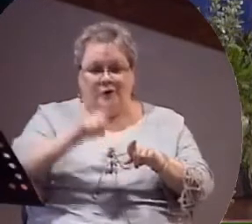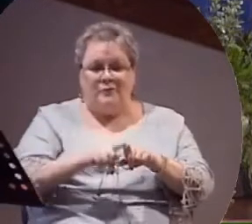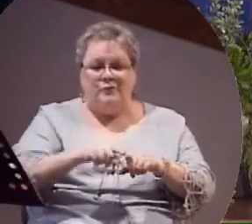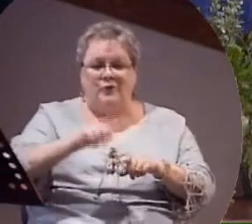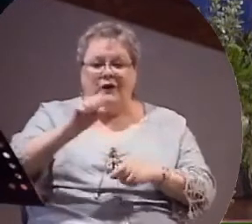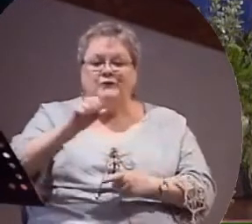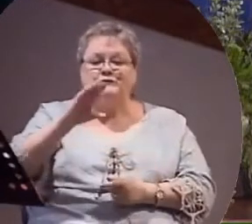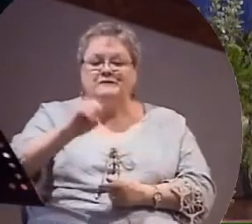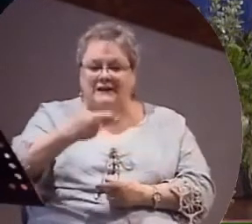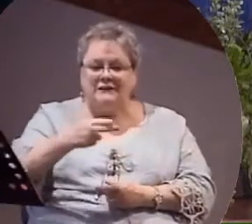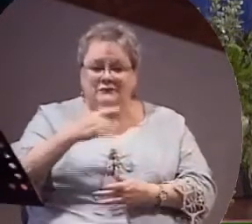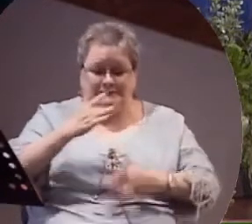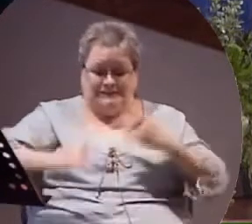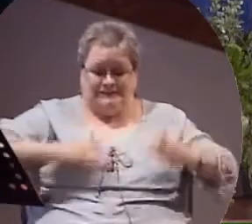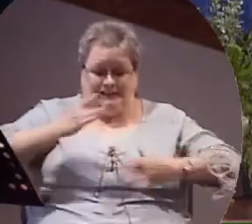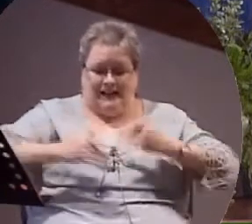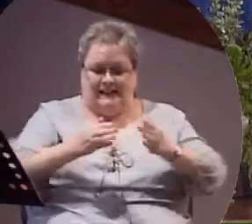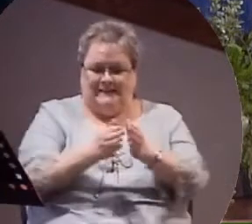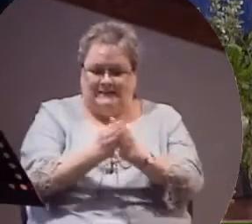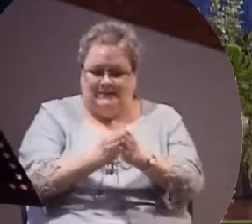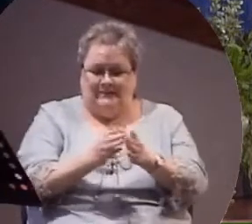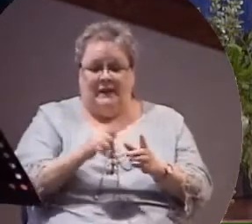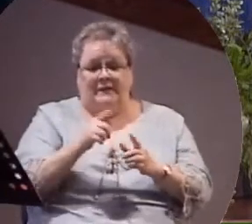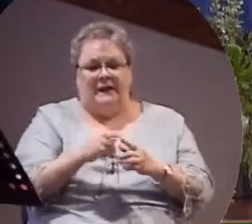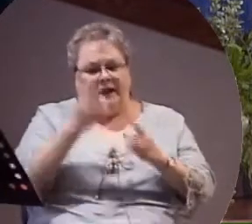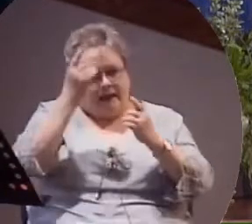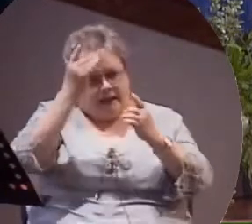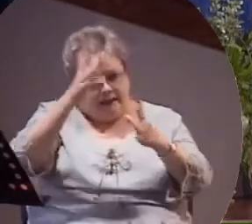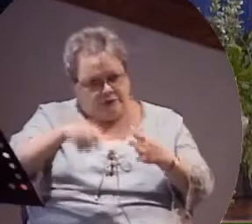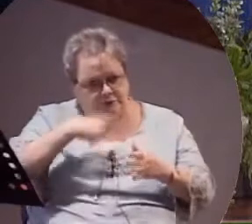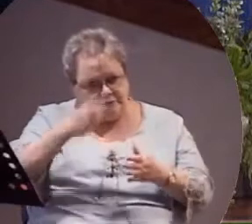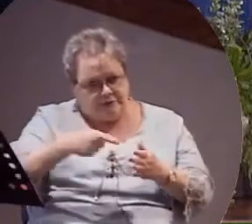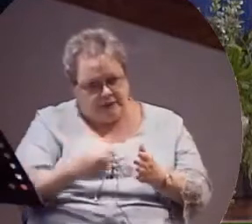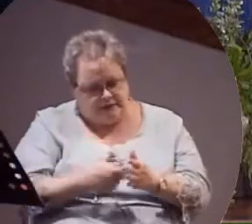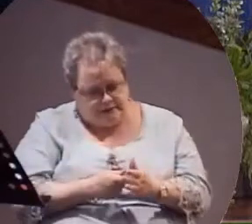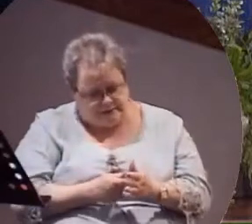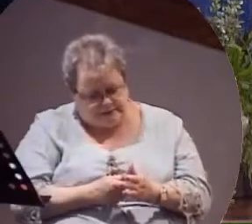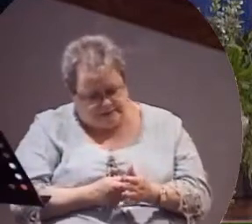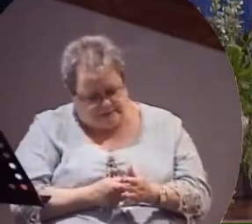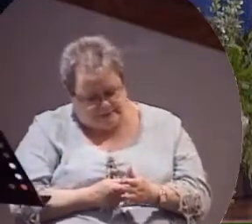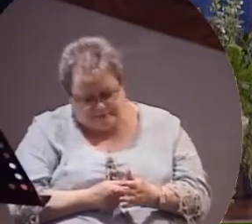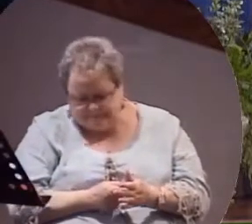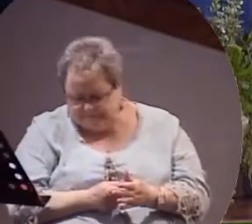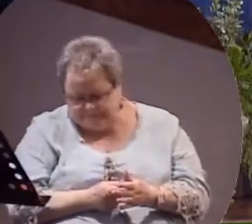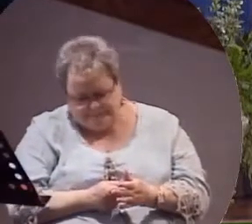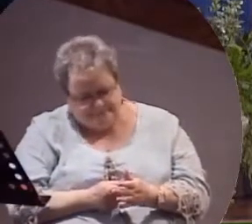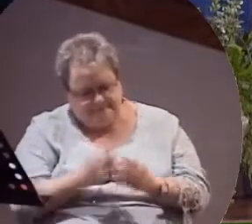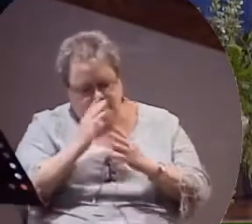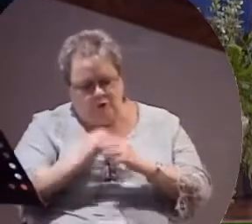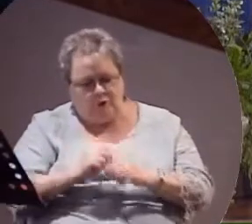stirred. Then I hate to tell you this. Old Brother Such